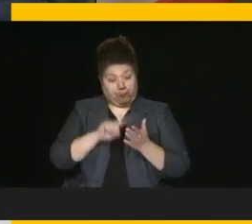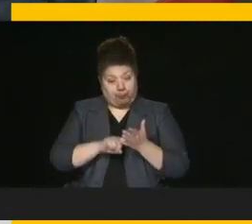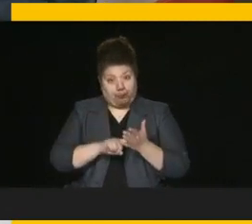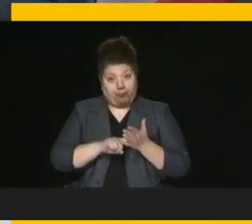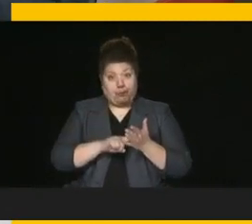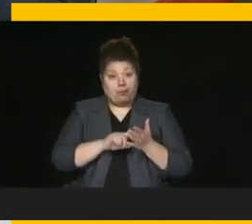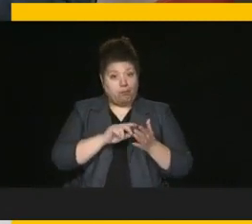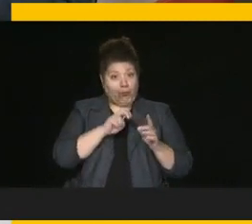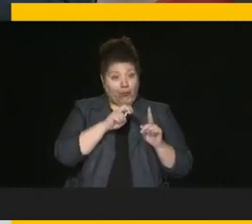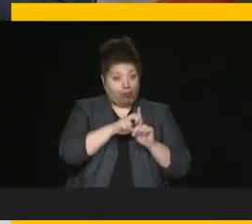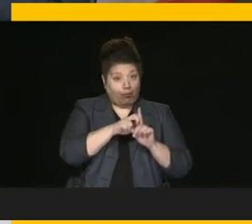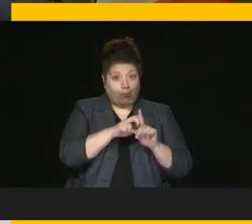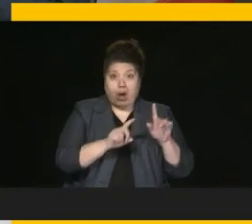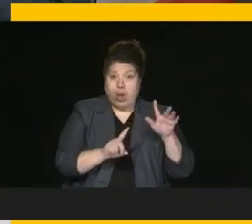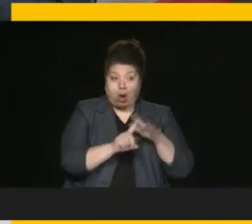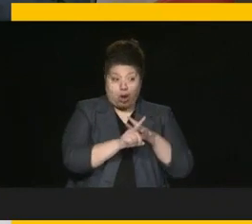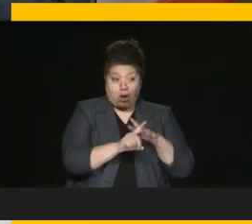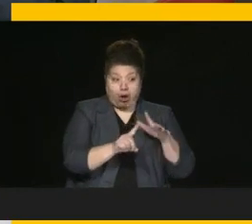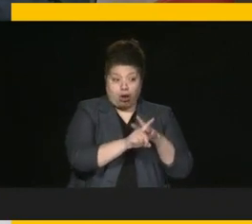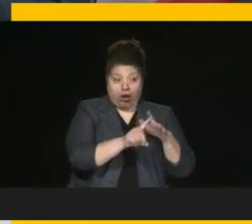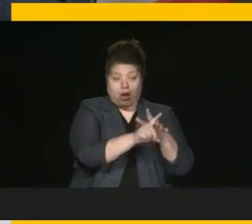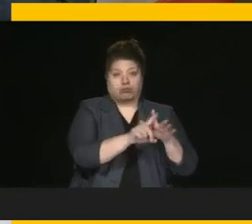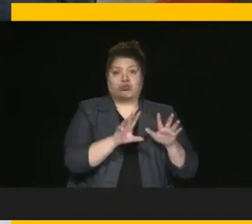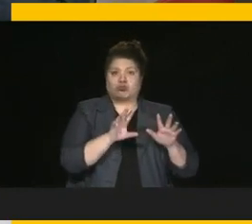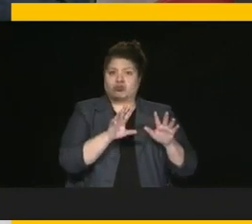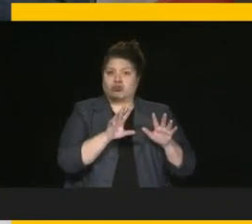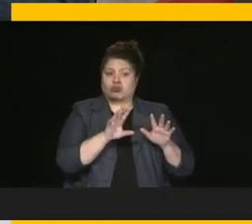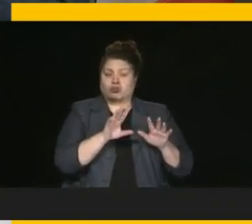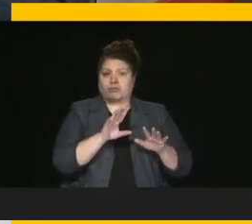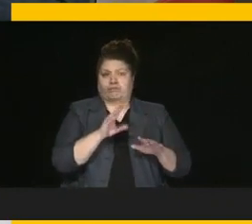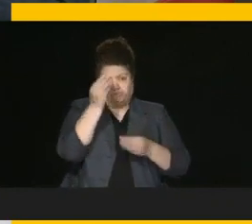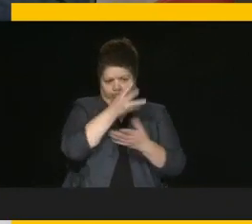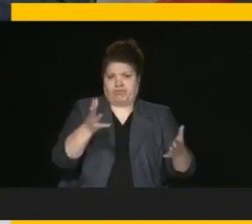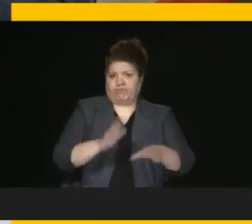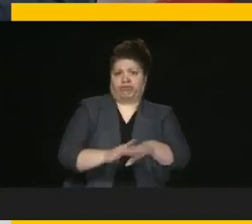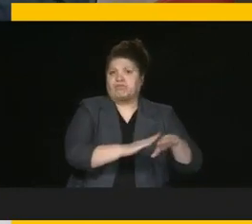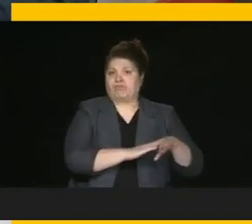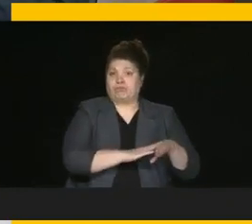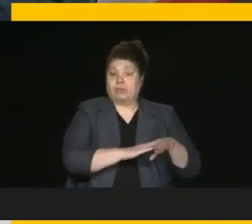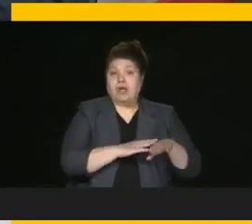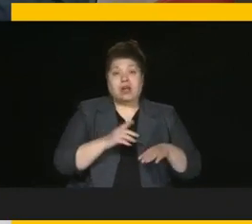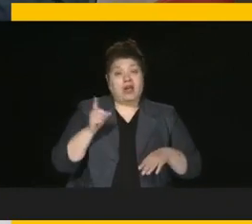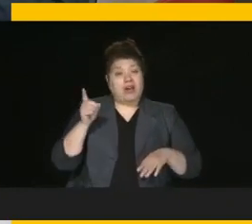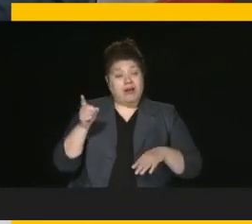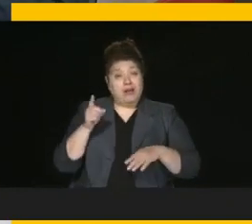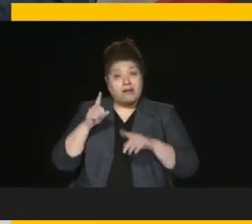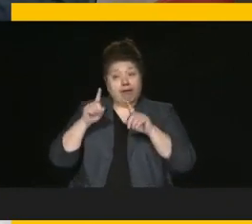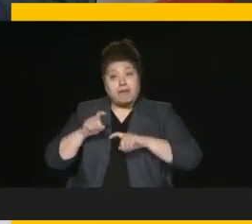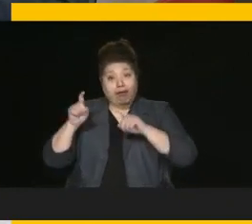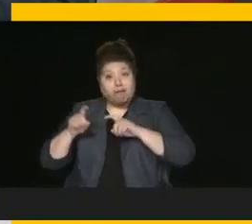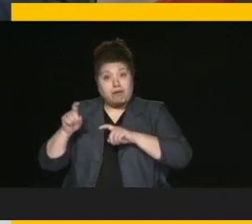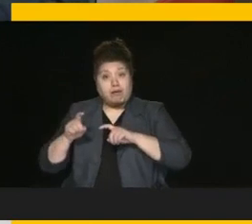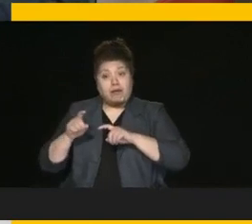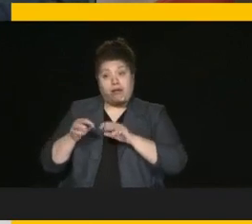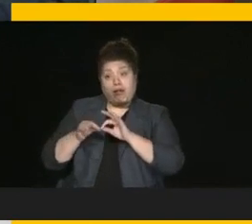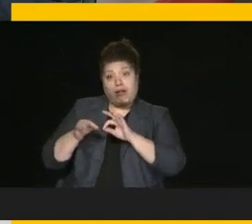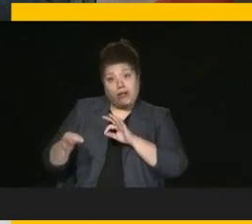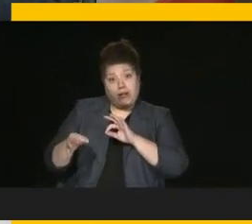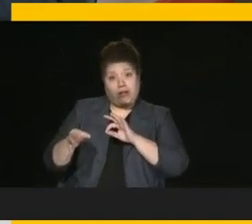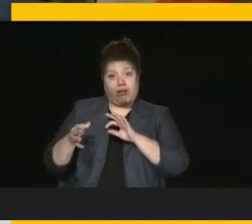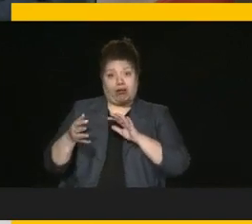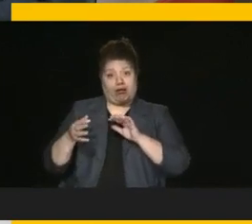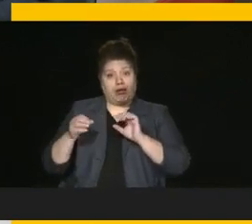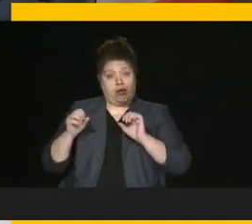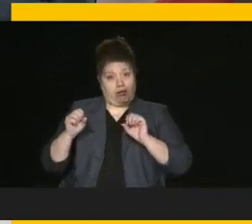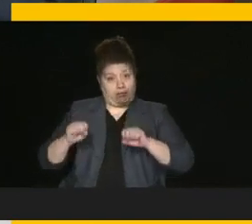cases. Now, if there are delays, we won't have an opportunity to look at what's happening and to monitor